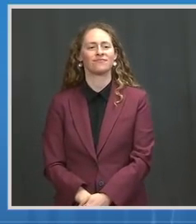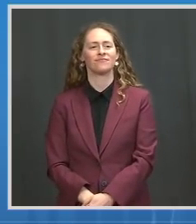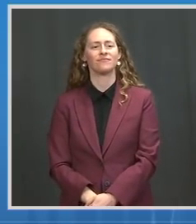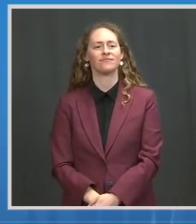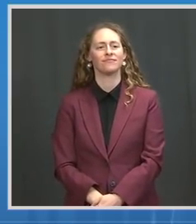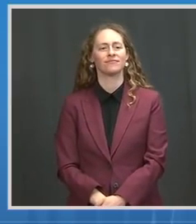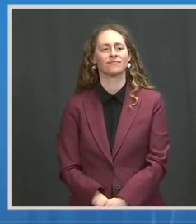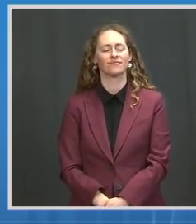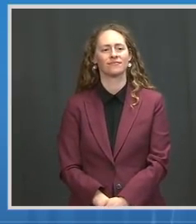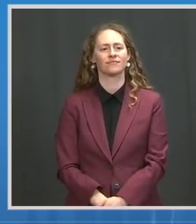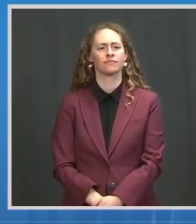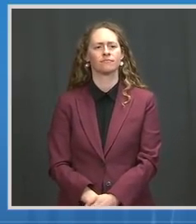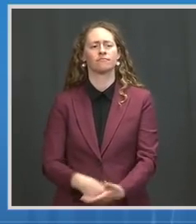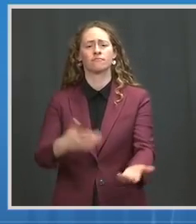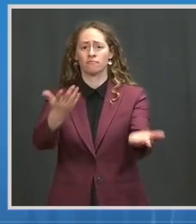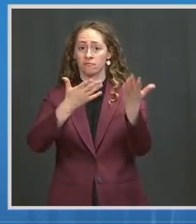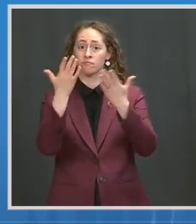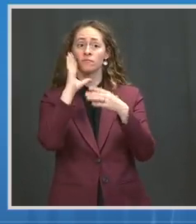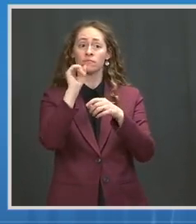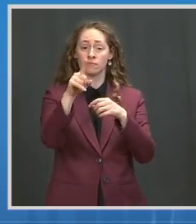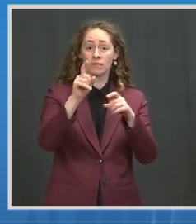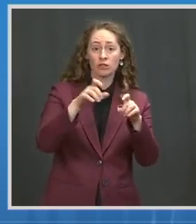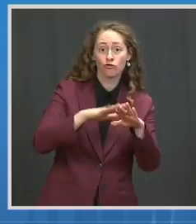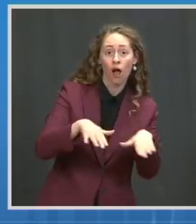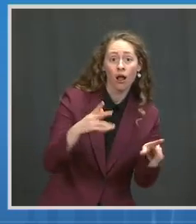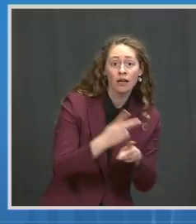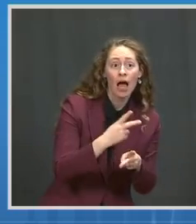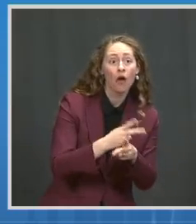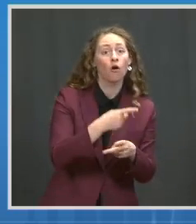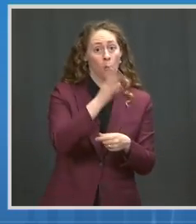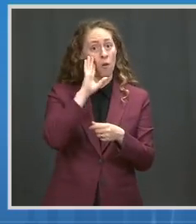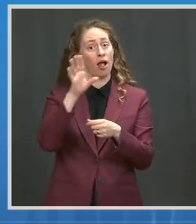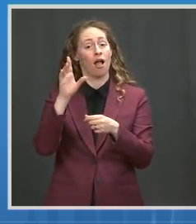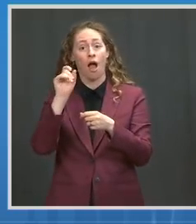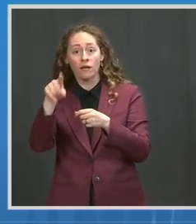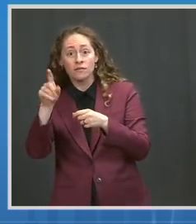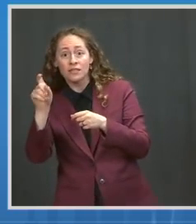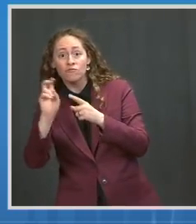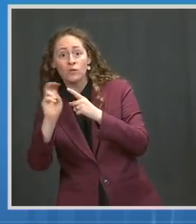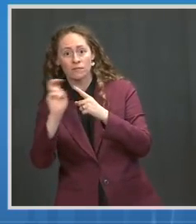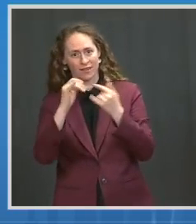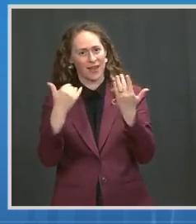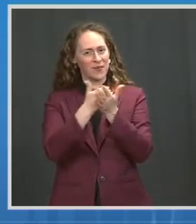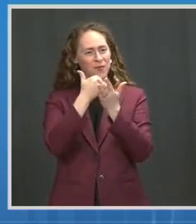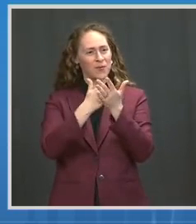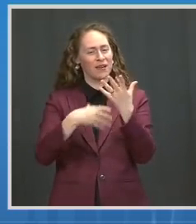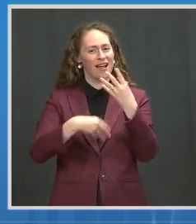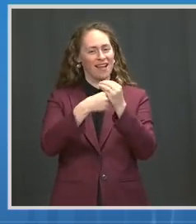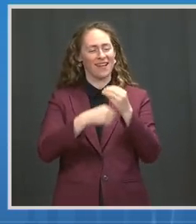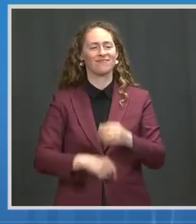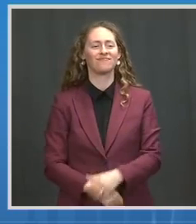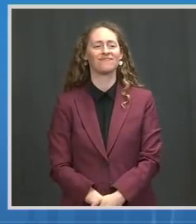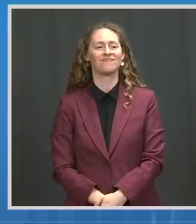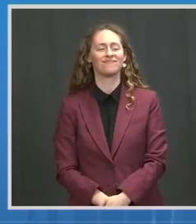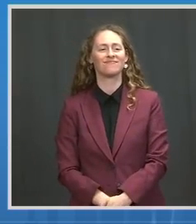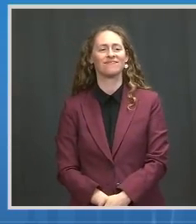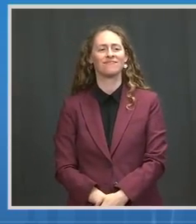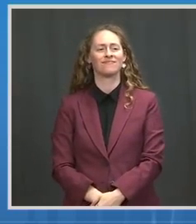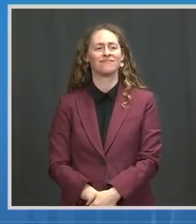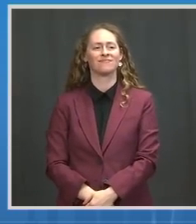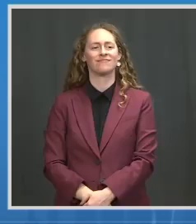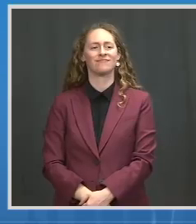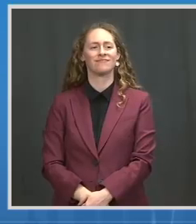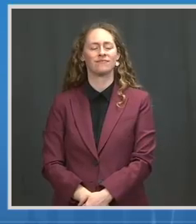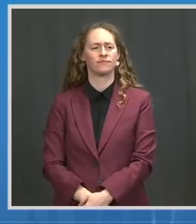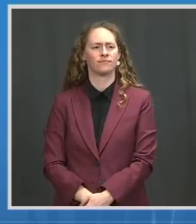support during your vaccination. So the Biden-Harris administration is committed to addressing barriers, and we're not